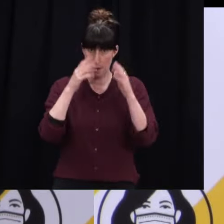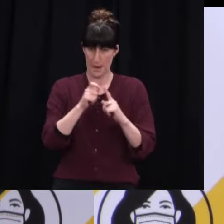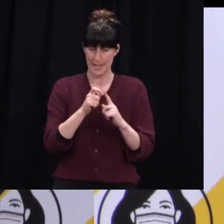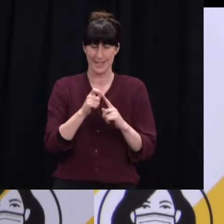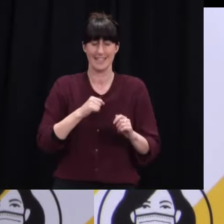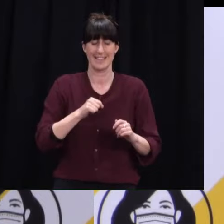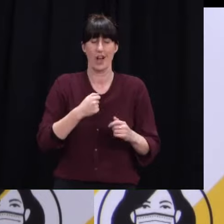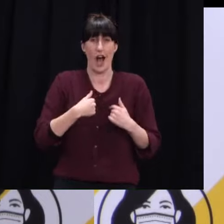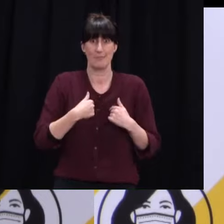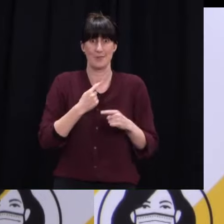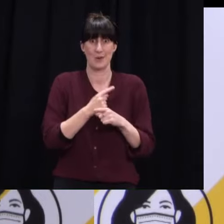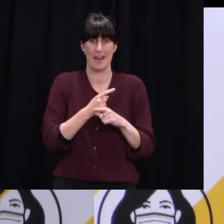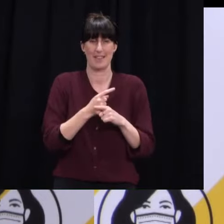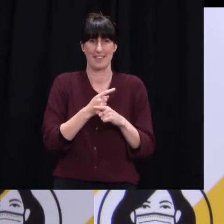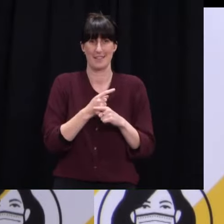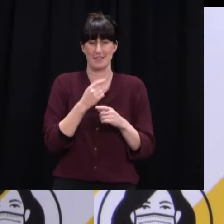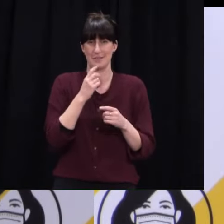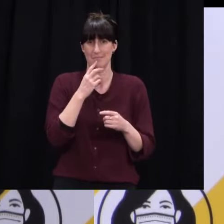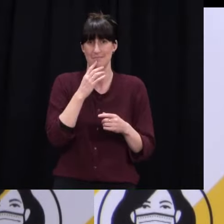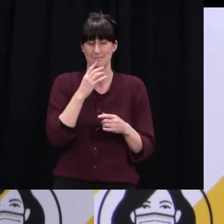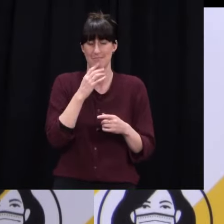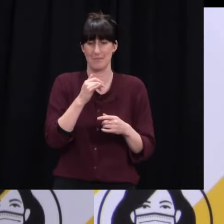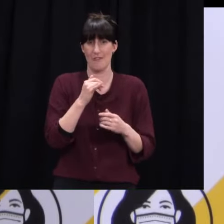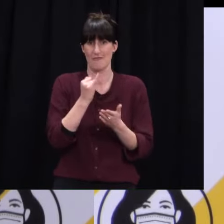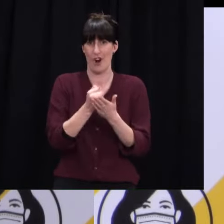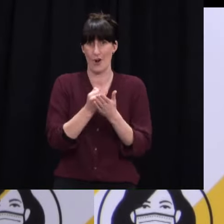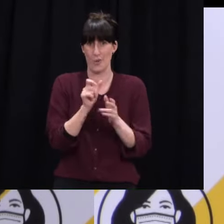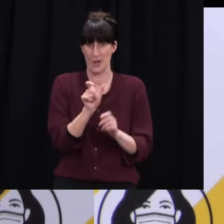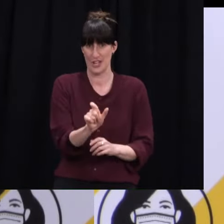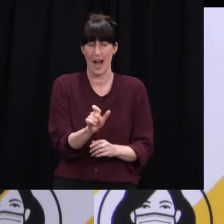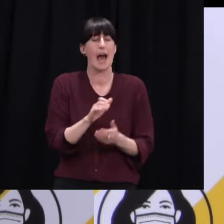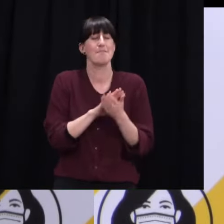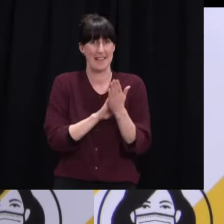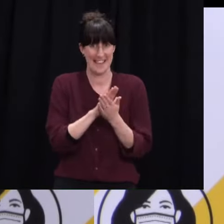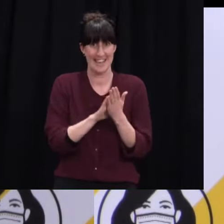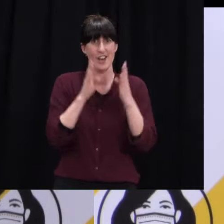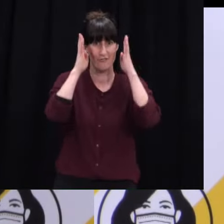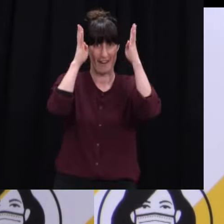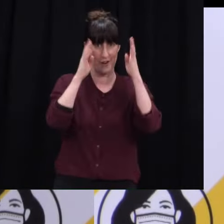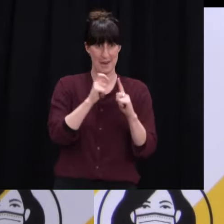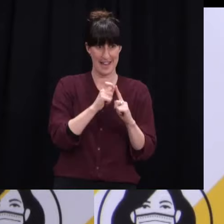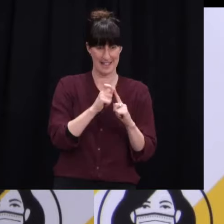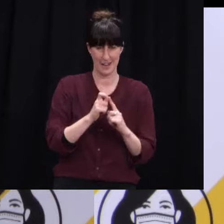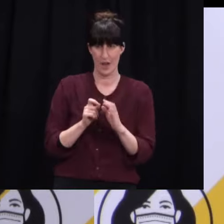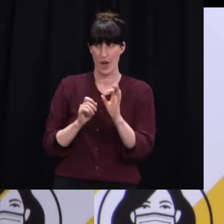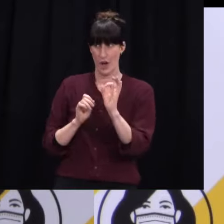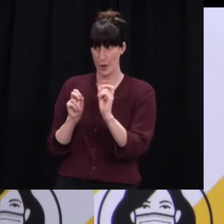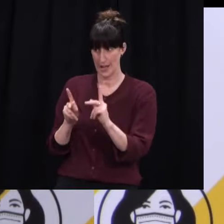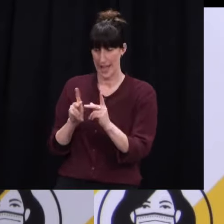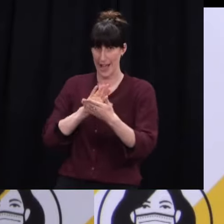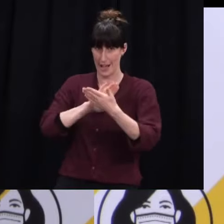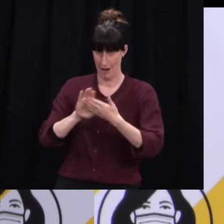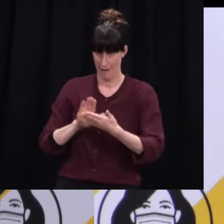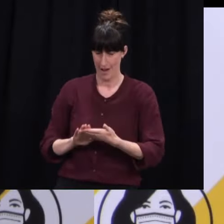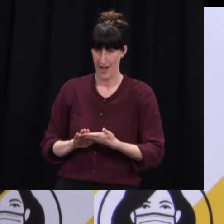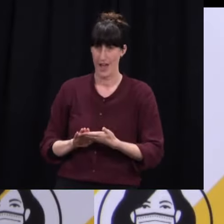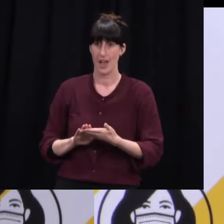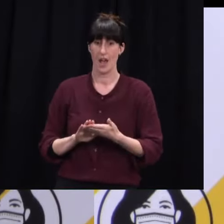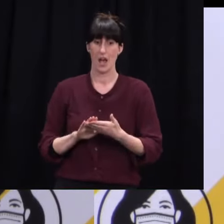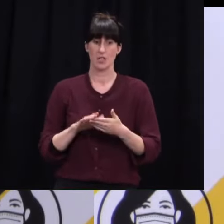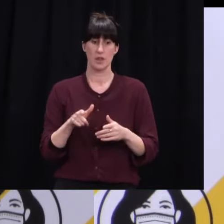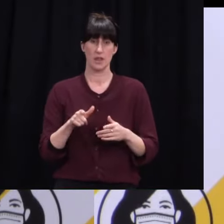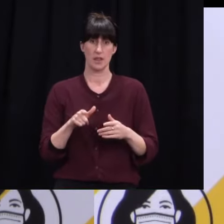Plaza. Yes. Jet Park. Yeah. Okay, so sorry, did I say jet park? Yeah. I meant Crown Plaza. So just to clarify, you don't know whether anyone was using that walkway